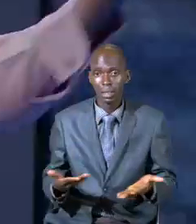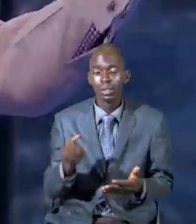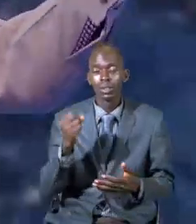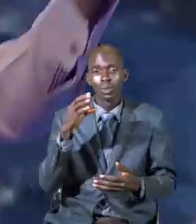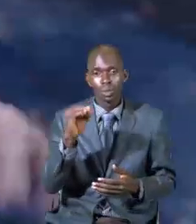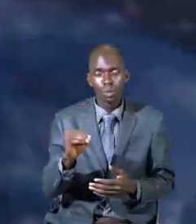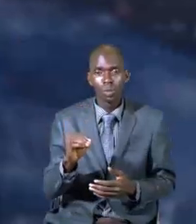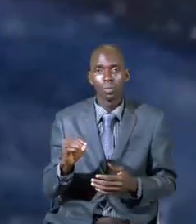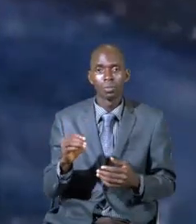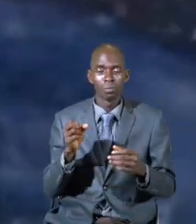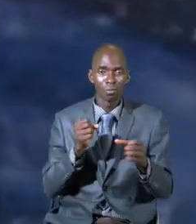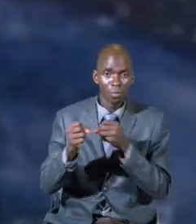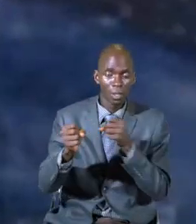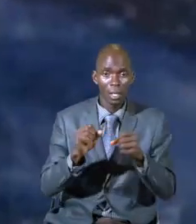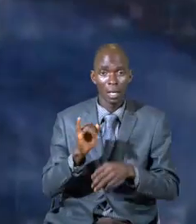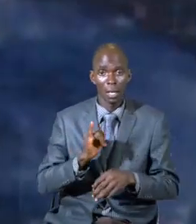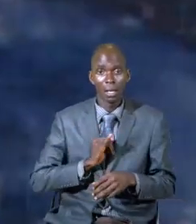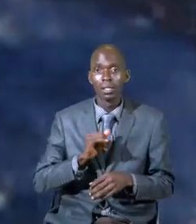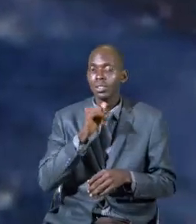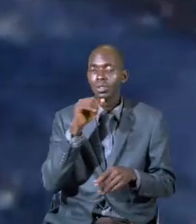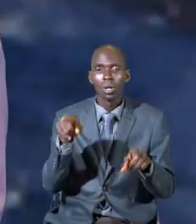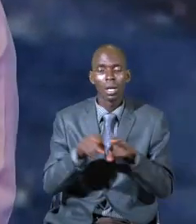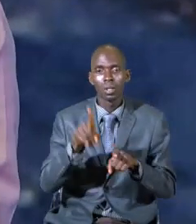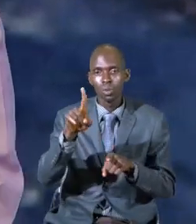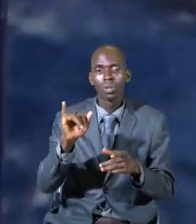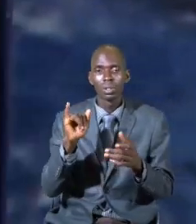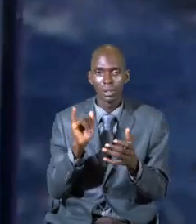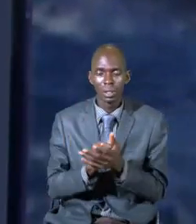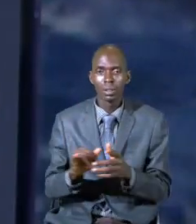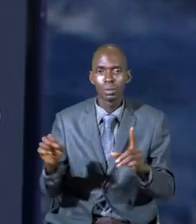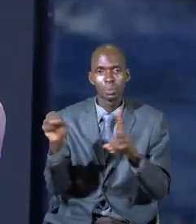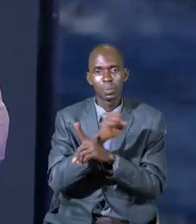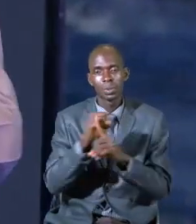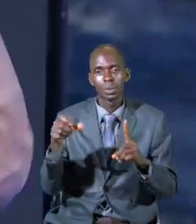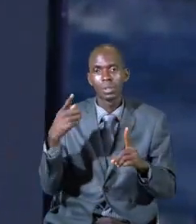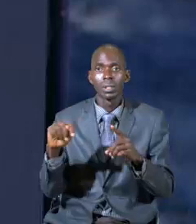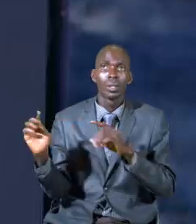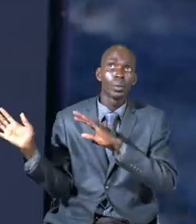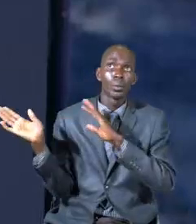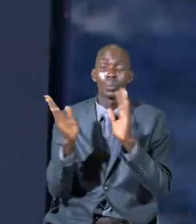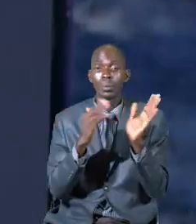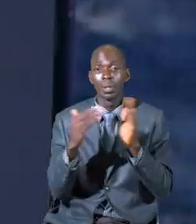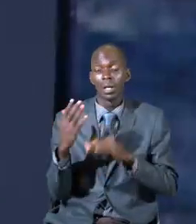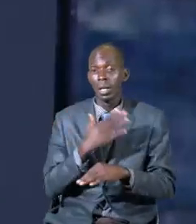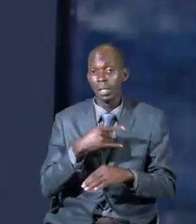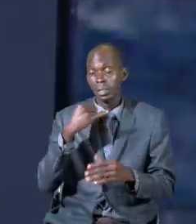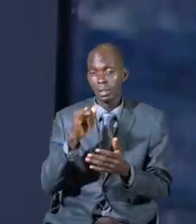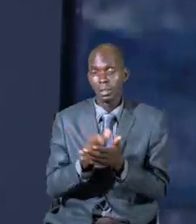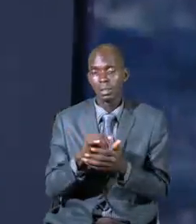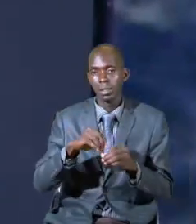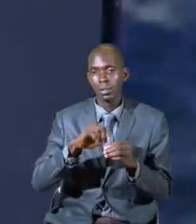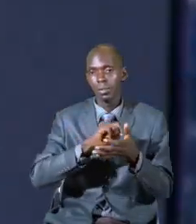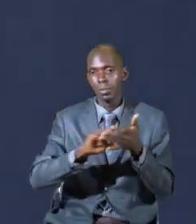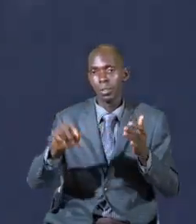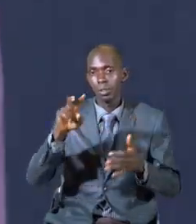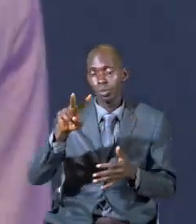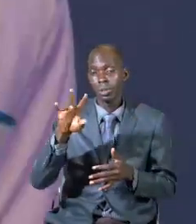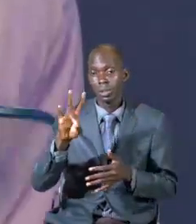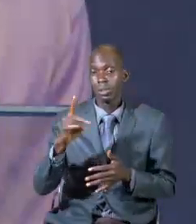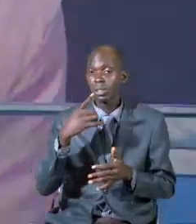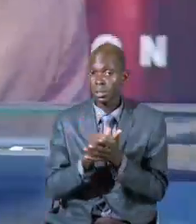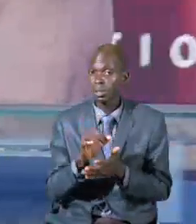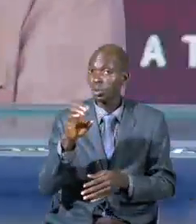that beateth the air. And then in verse 27, it tells us, it says, so I keep